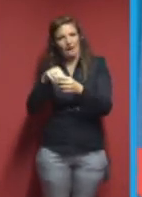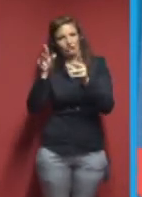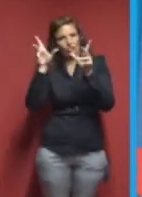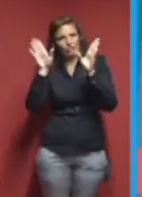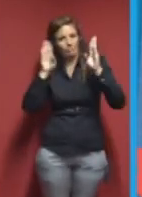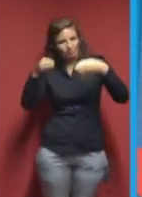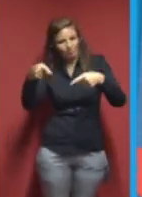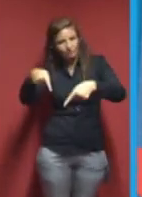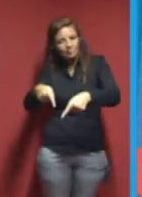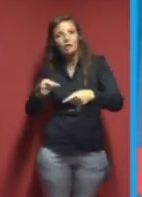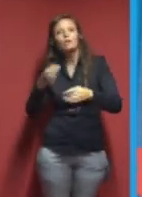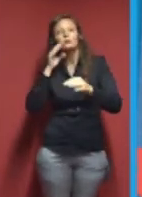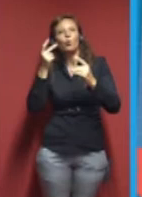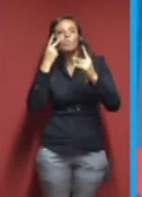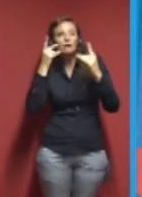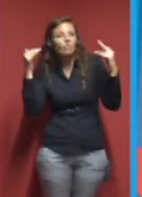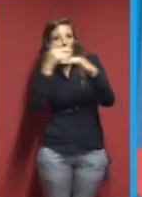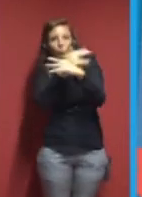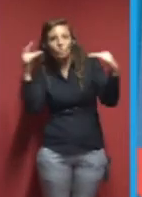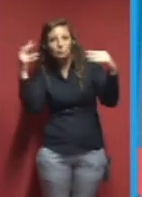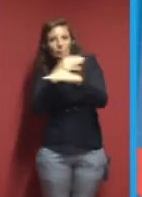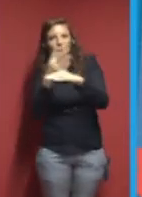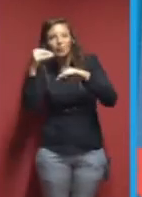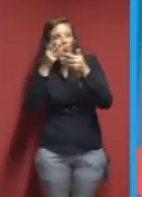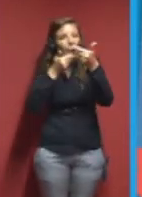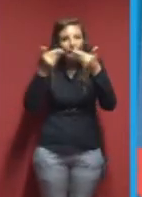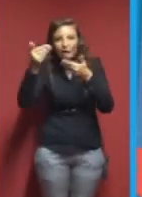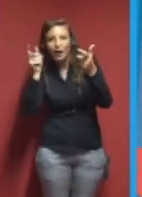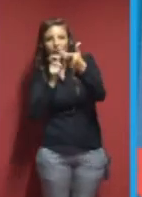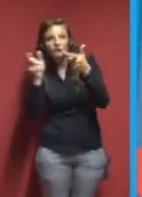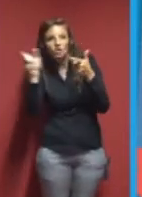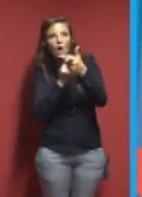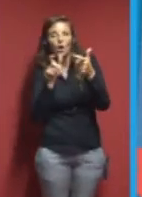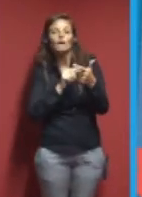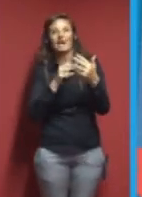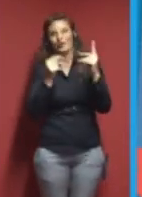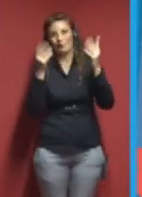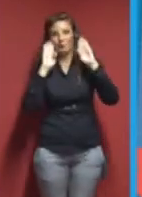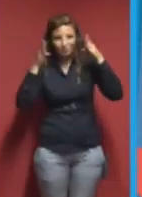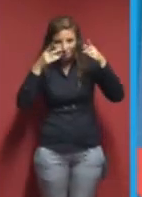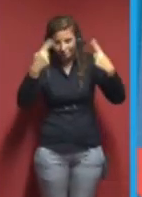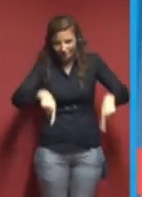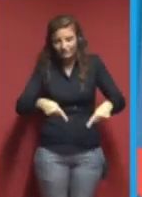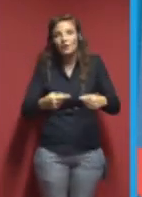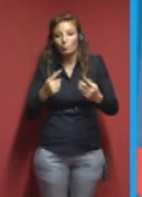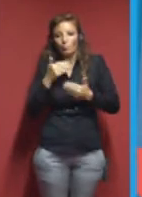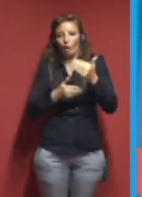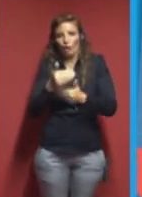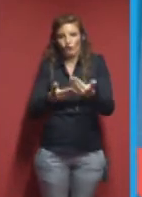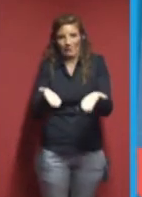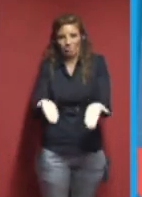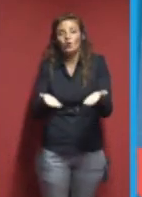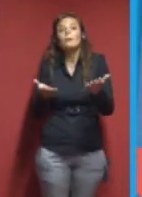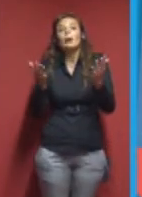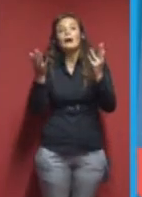and interaction inside the design process. But designing the flows and interaction is only one part of the picture, because this is a way of saying how things